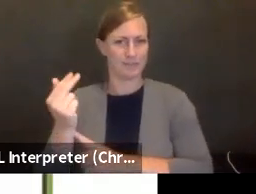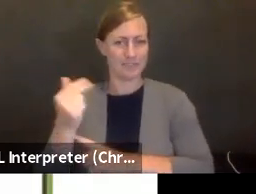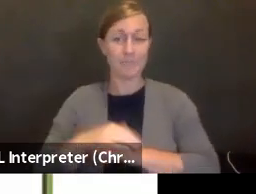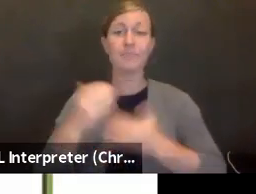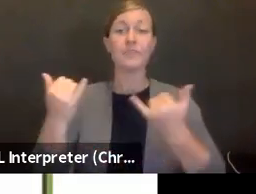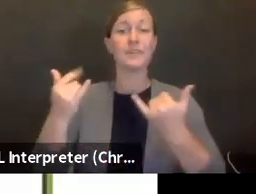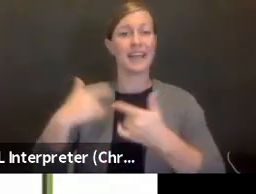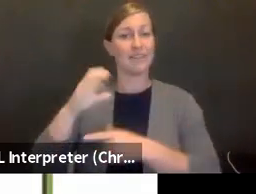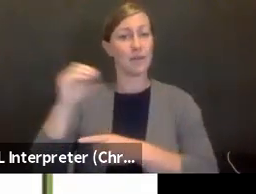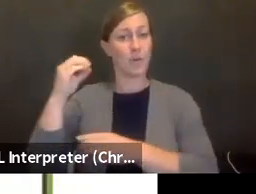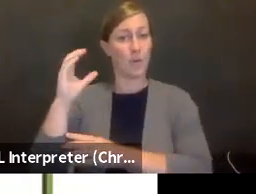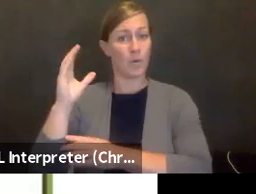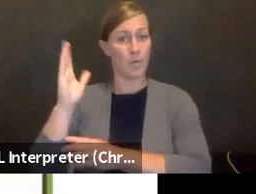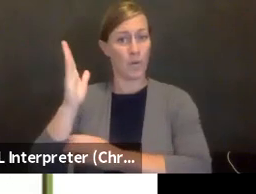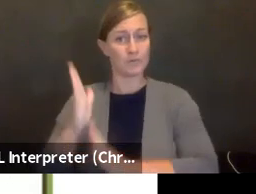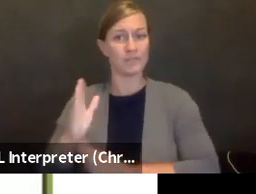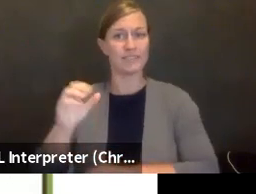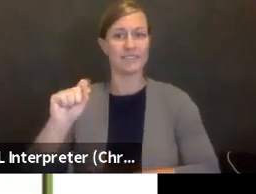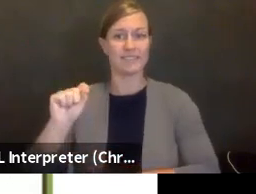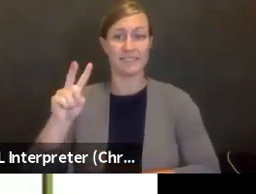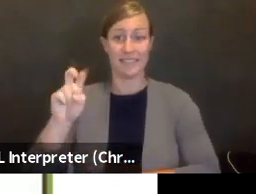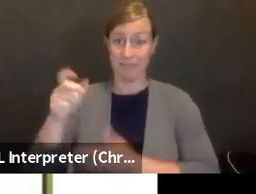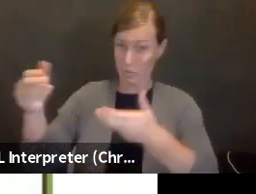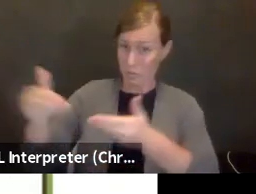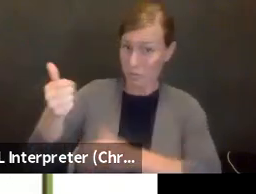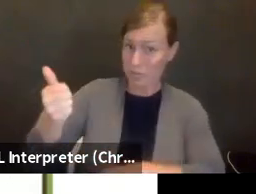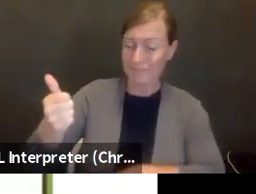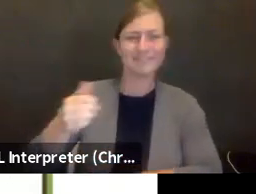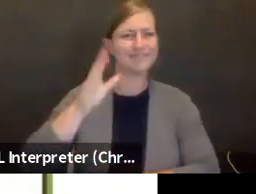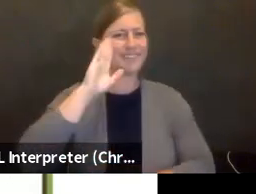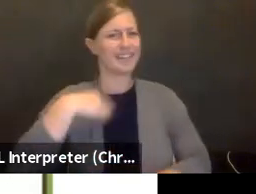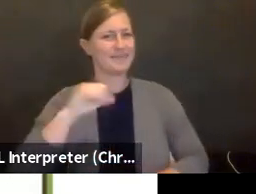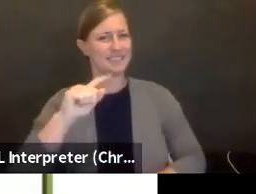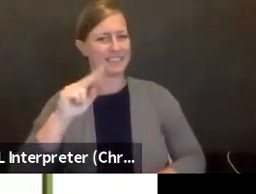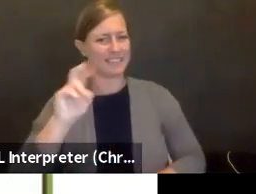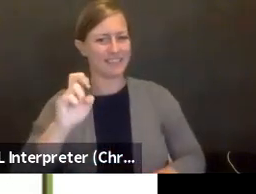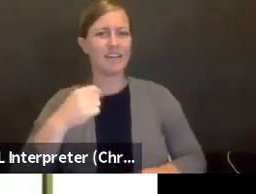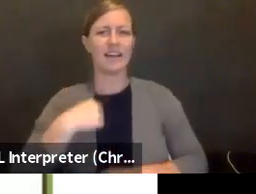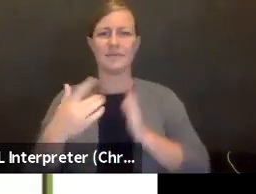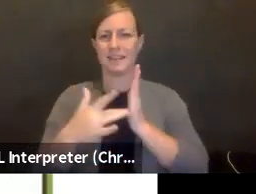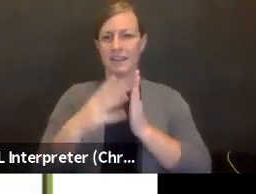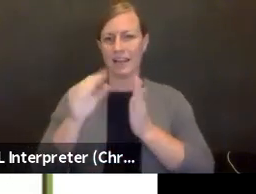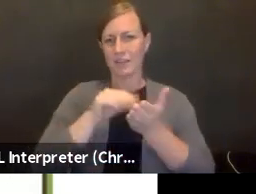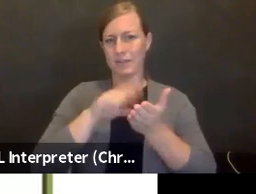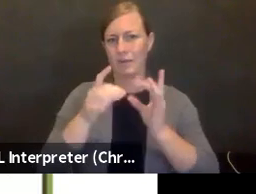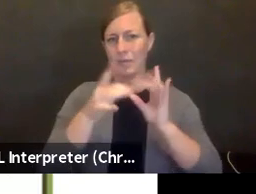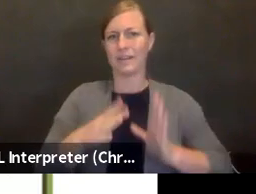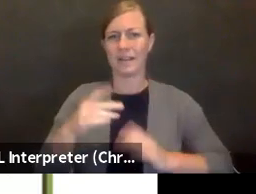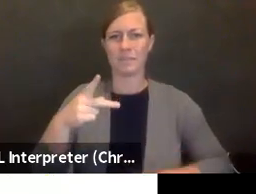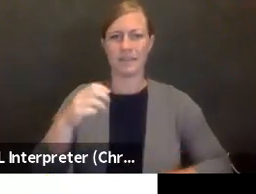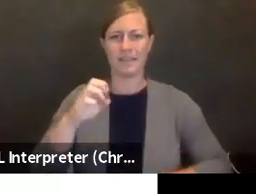Steve as my co-host. Steve, do you want to introduce yourself? I'm Steve Schreiner. I'm the Technology and Learning Coordinator at ESD 101 in